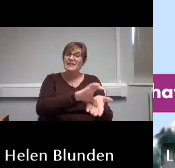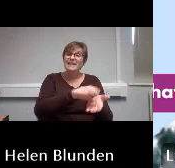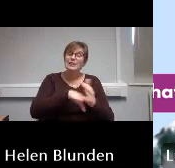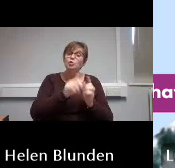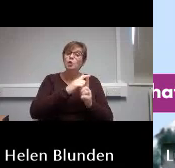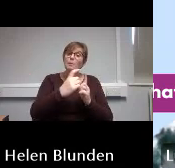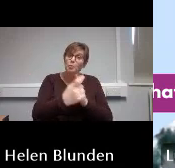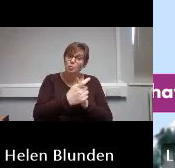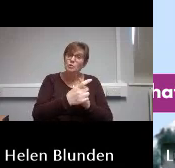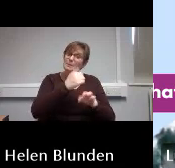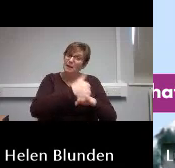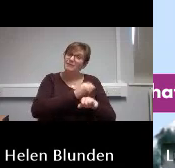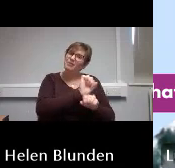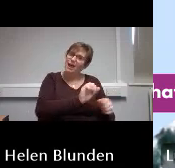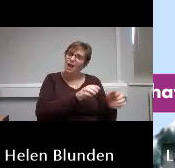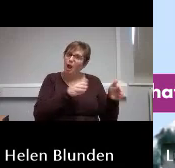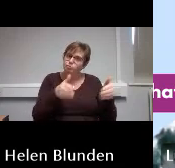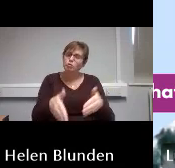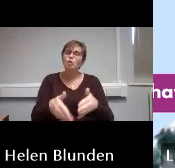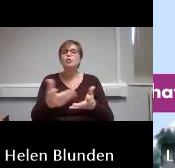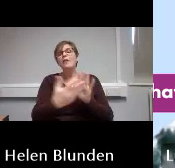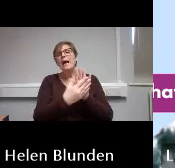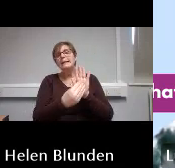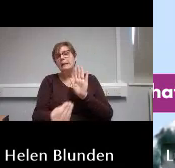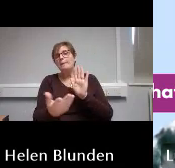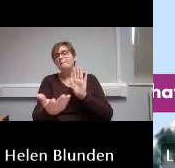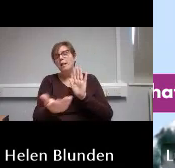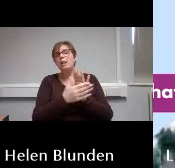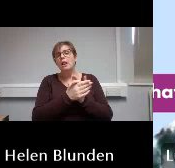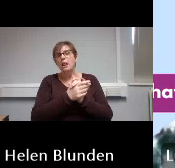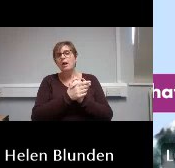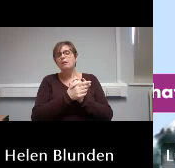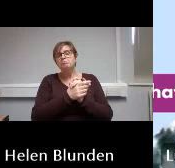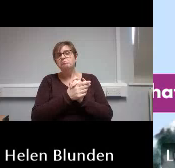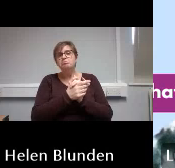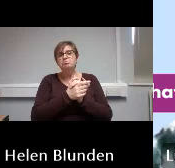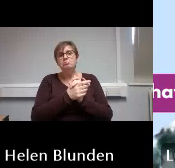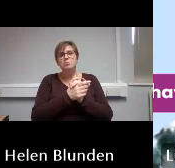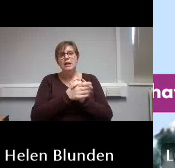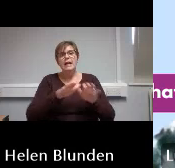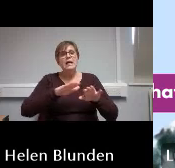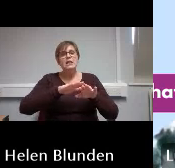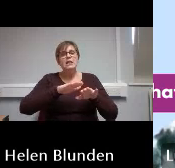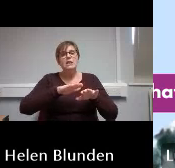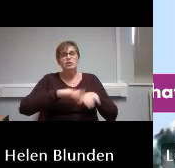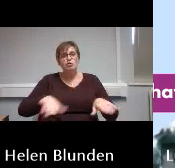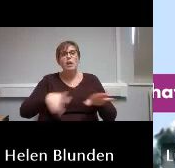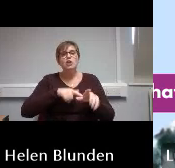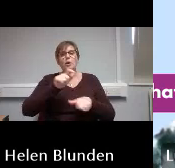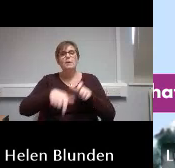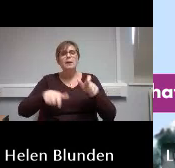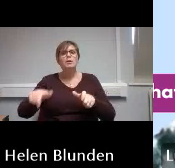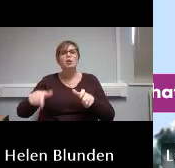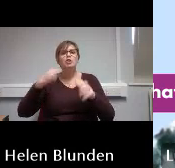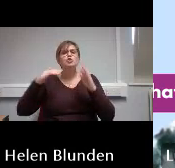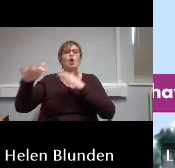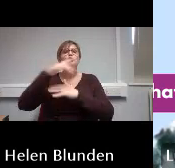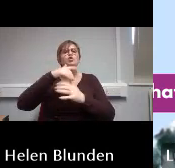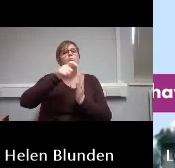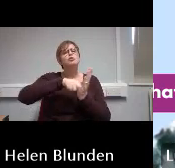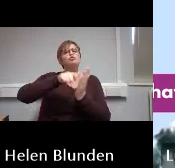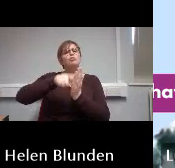community-based approaches. So some examples of that are the Children and Young People Social Prescribing Programme. So there's